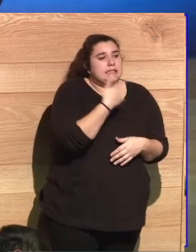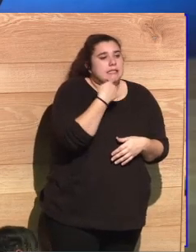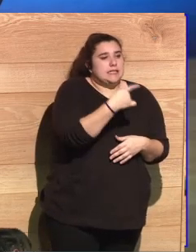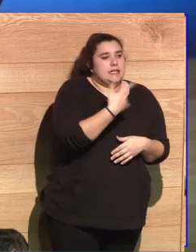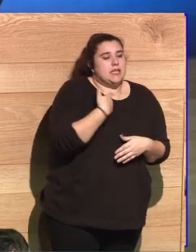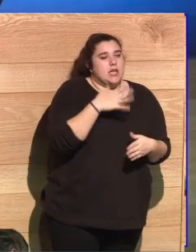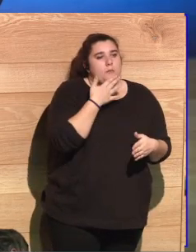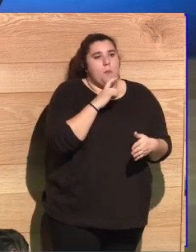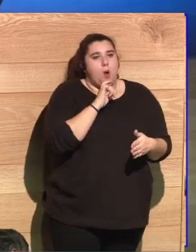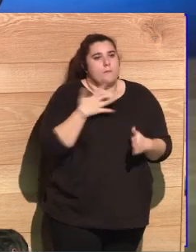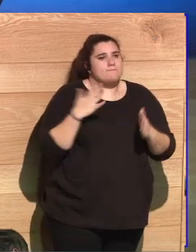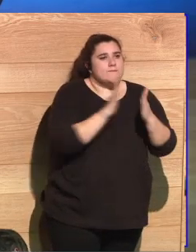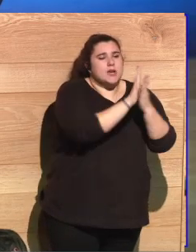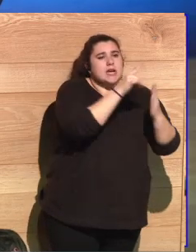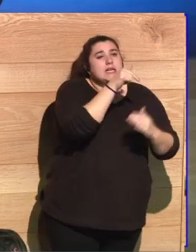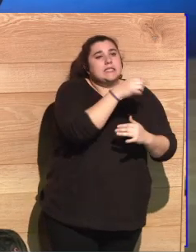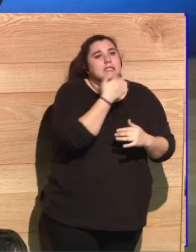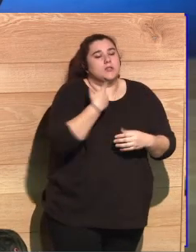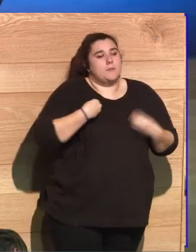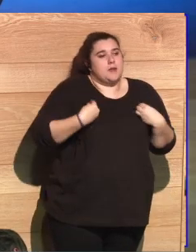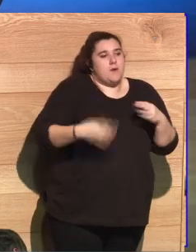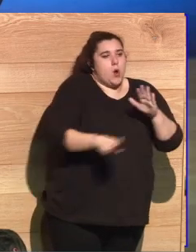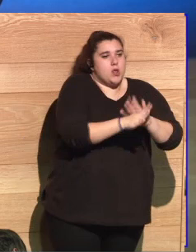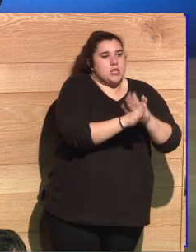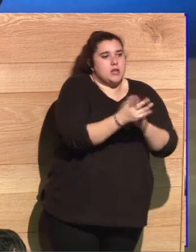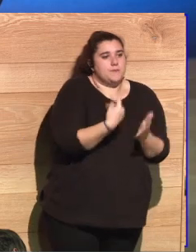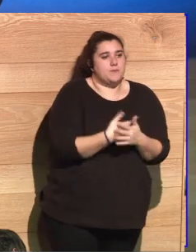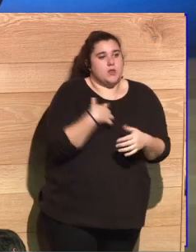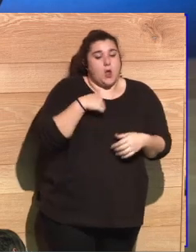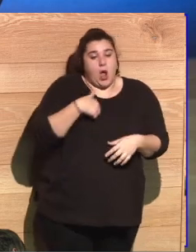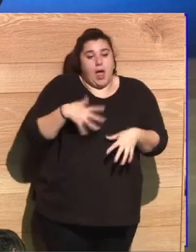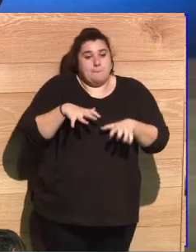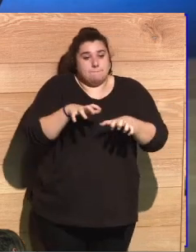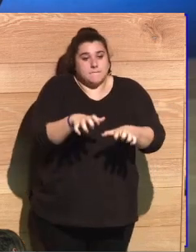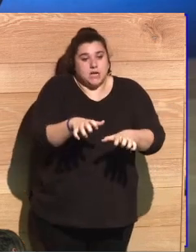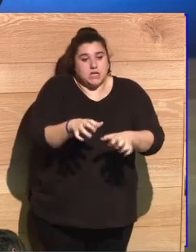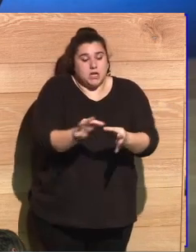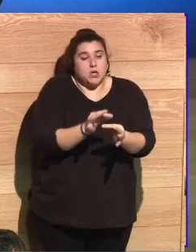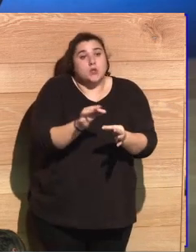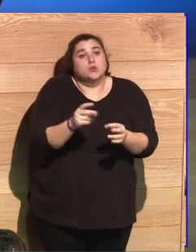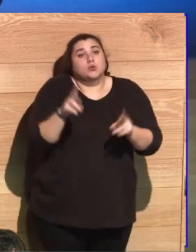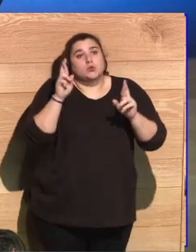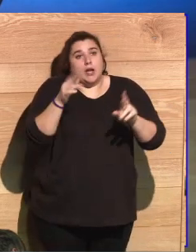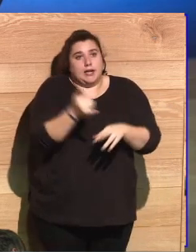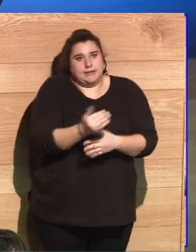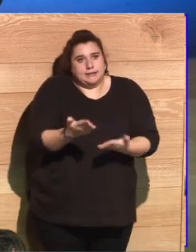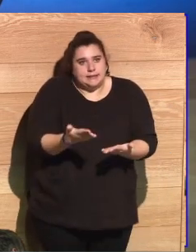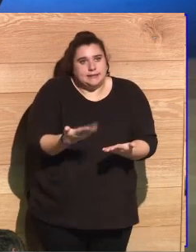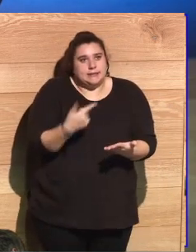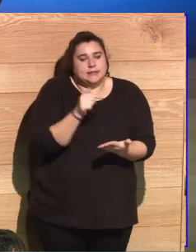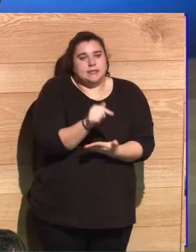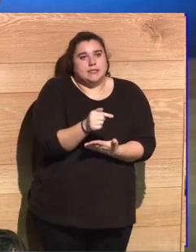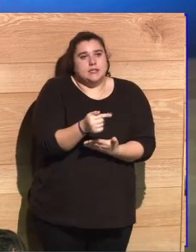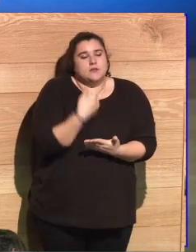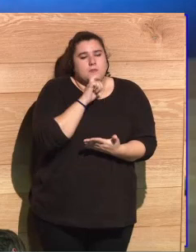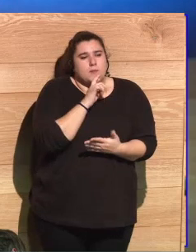alive. Ain't no luck, I learned to duck." Just duck under that idiot wind, let it blow somebody else over.